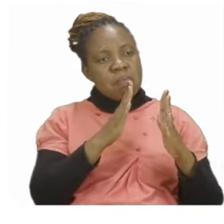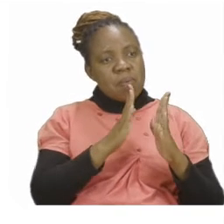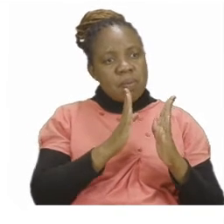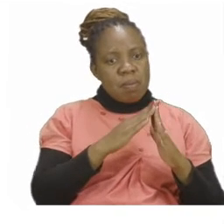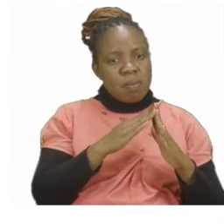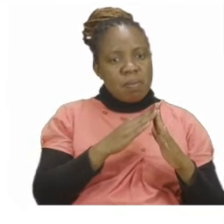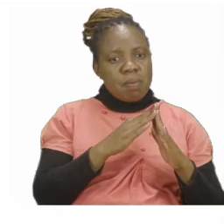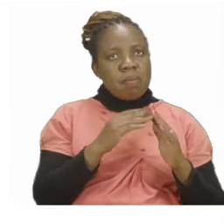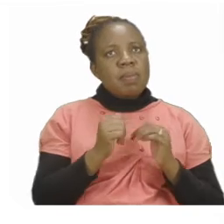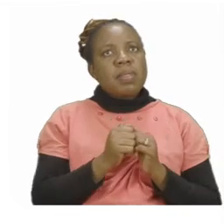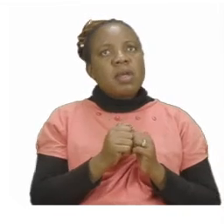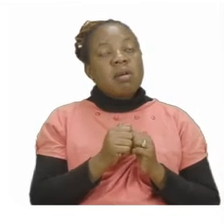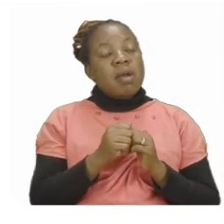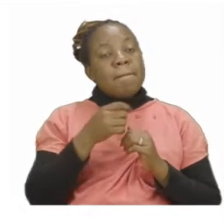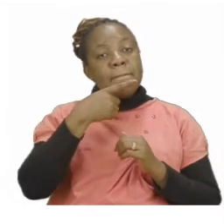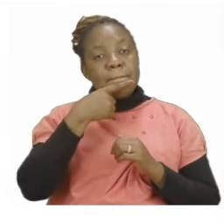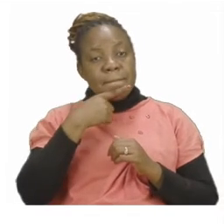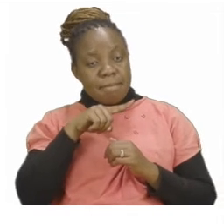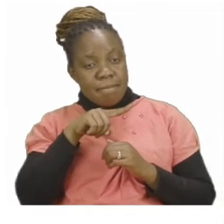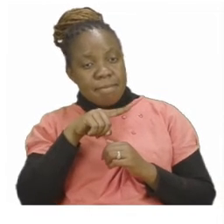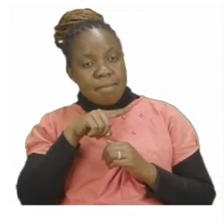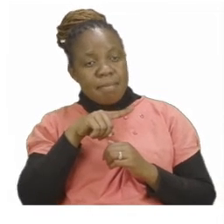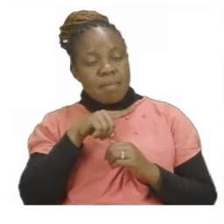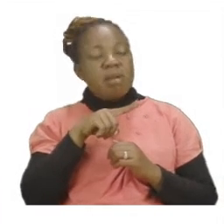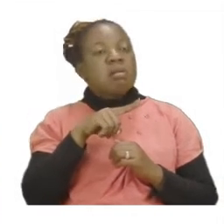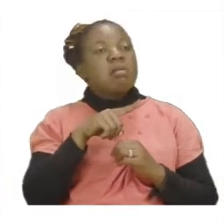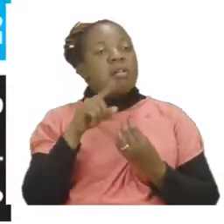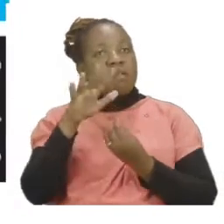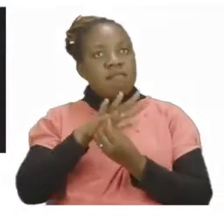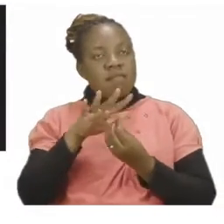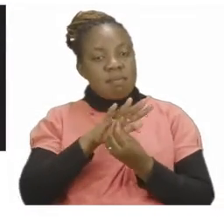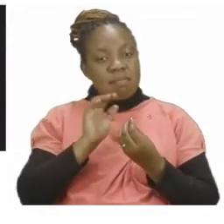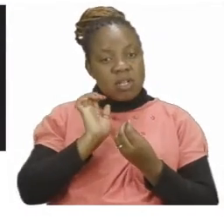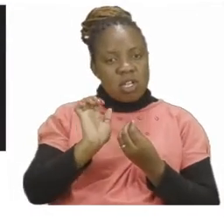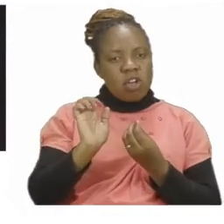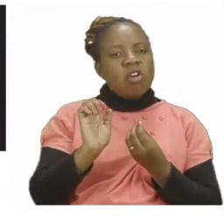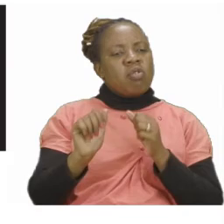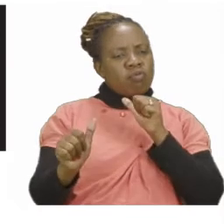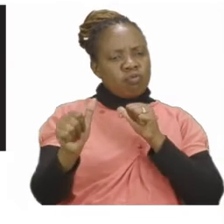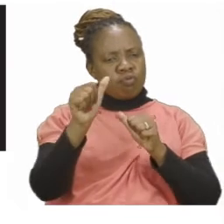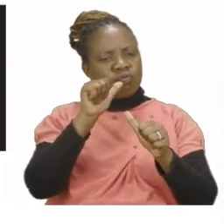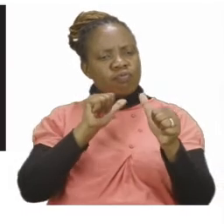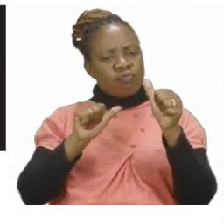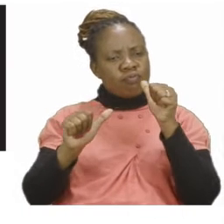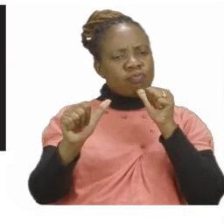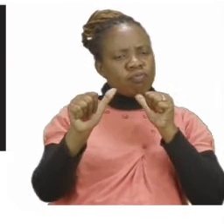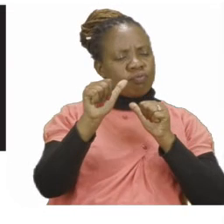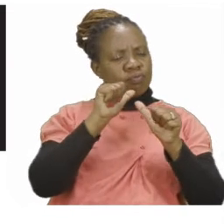enjoyed a nice warm wolf stew. Now, let's look at